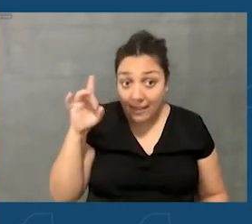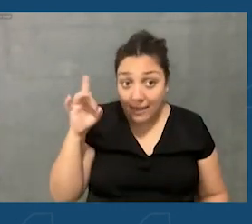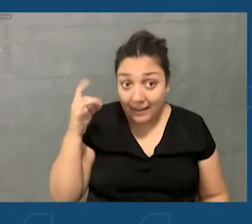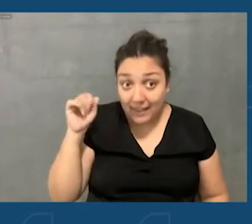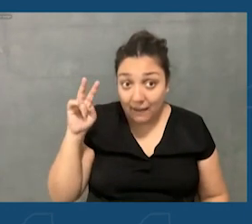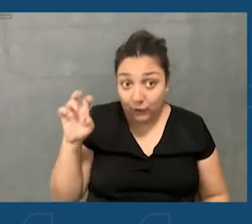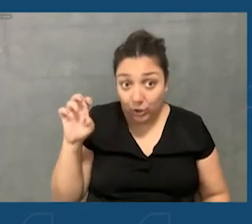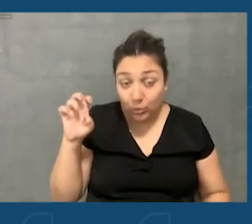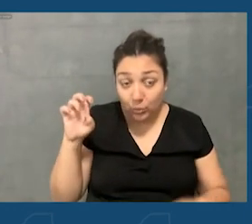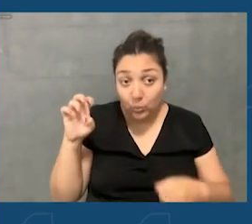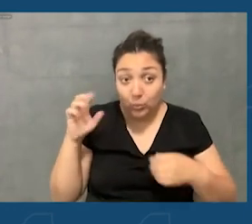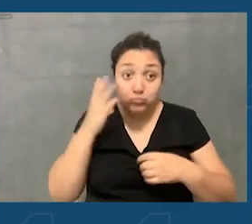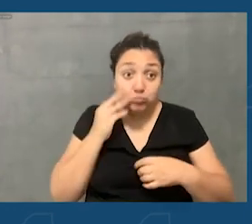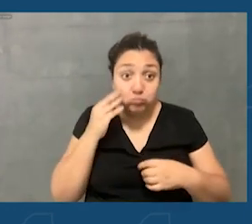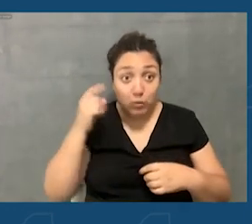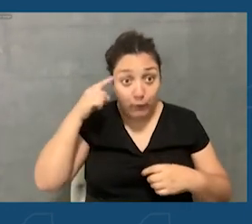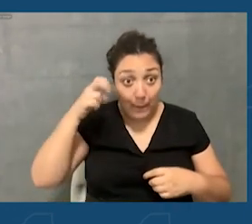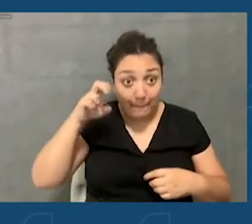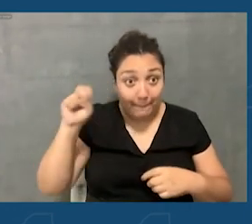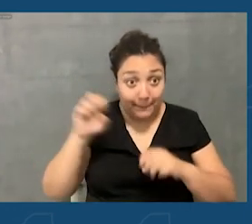will be changed.